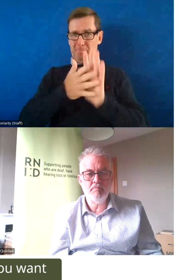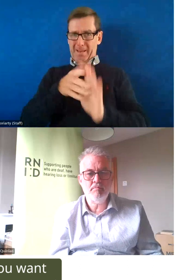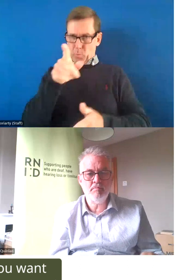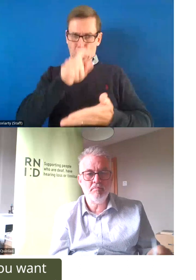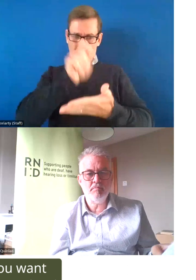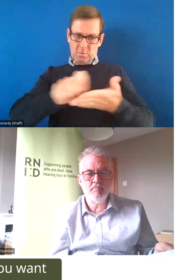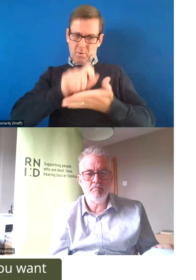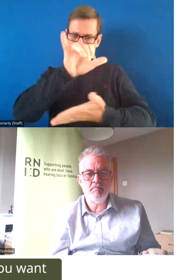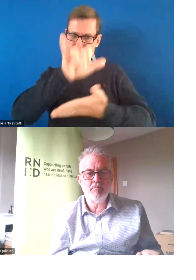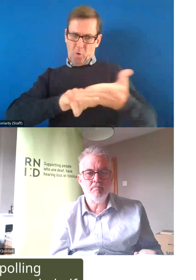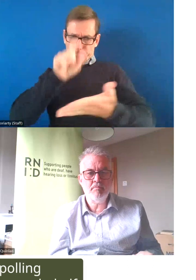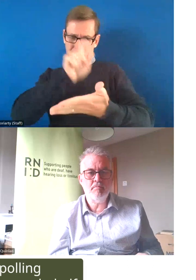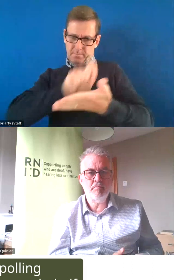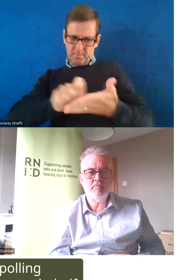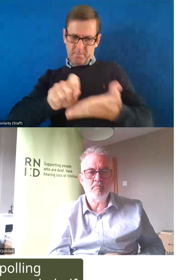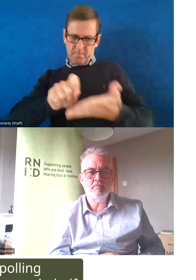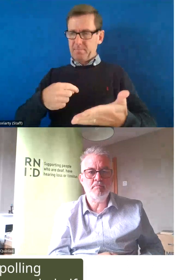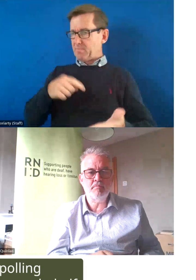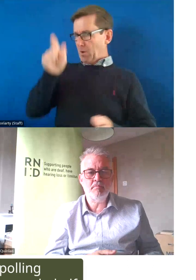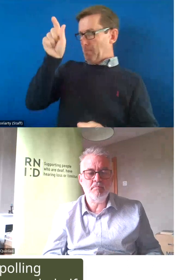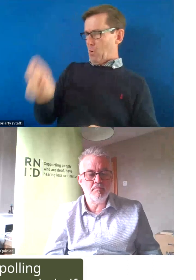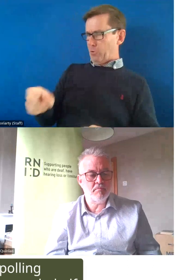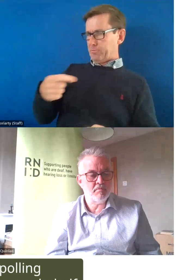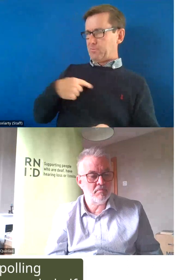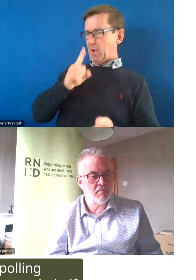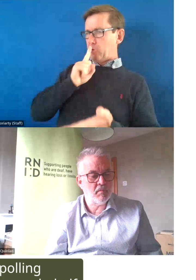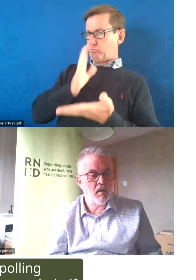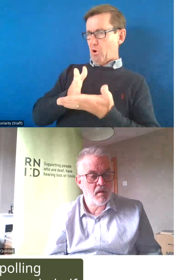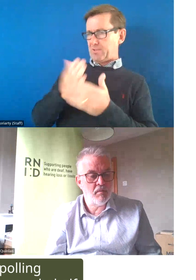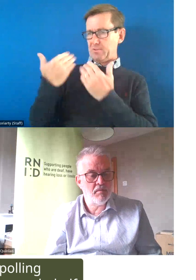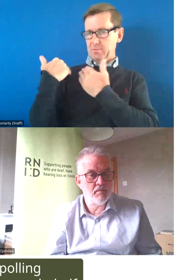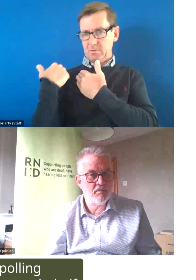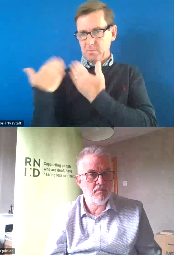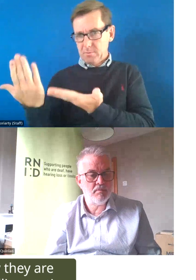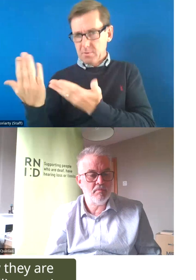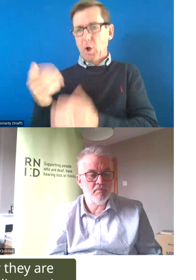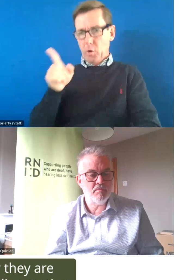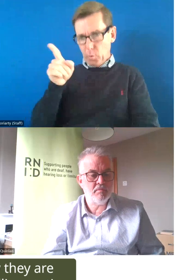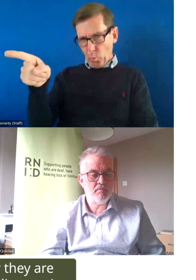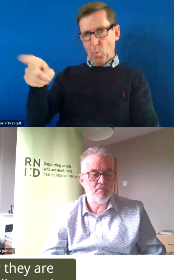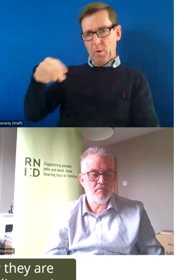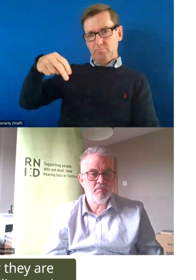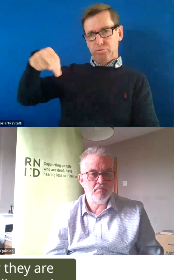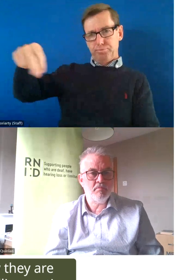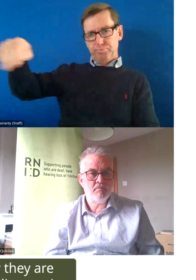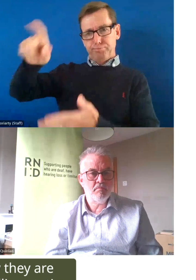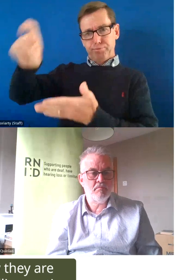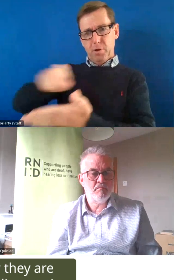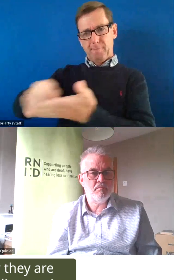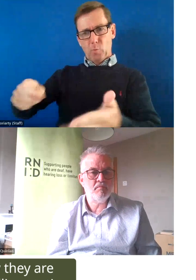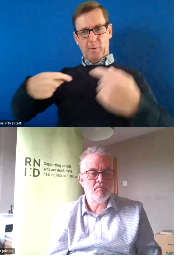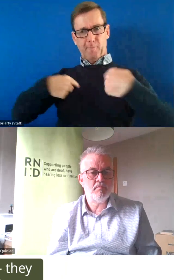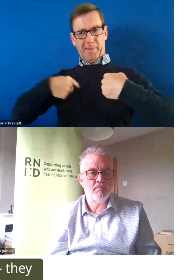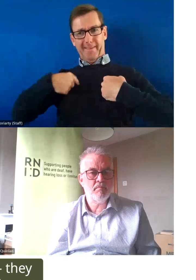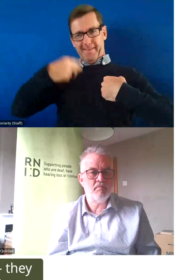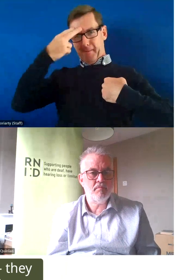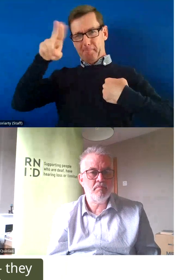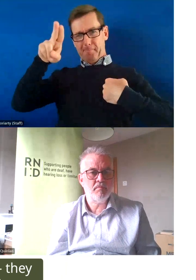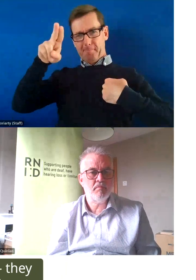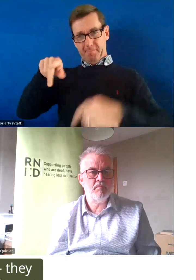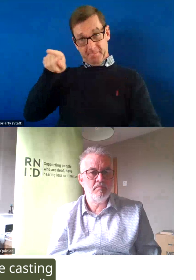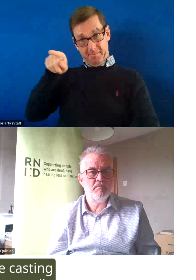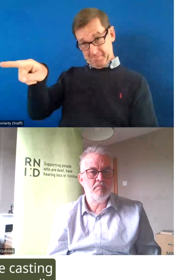want somebody that you trust to go to the polling station and vote on your behalf. Now, obviously, they are going into the polling station. They